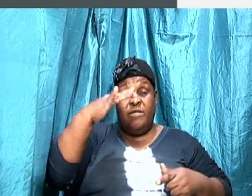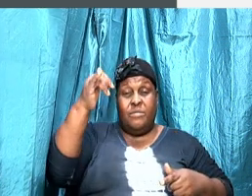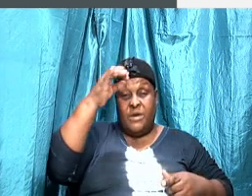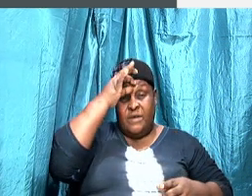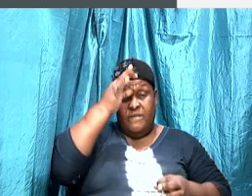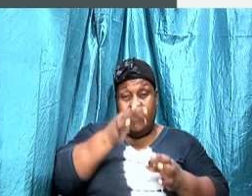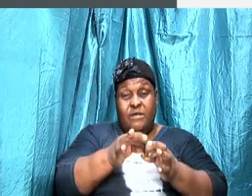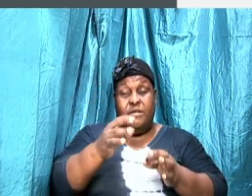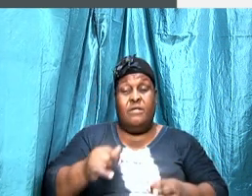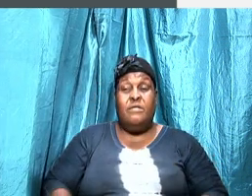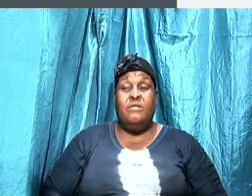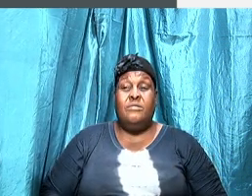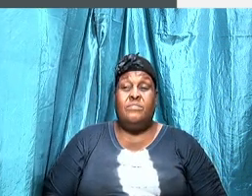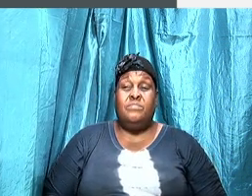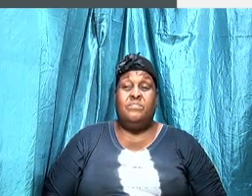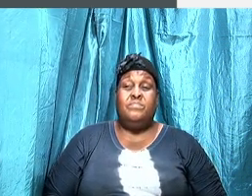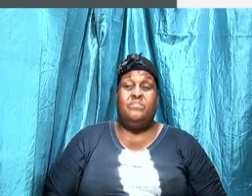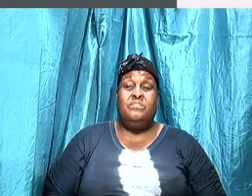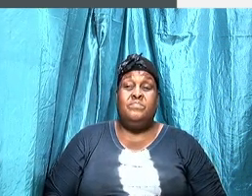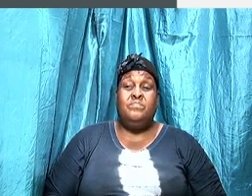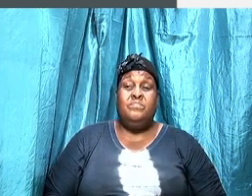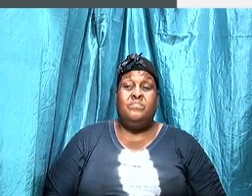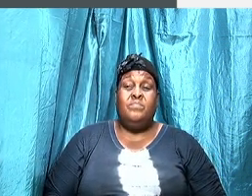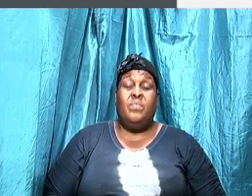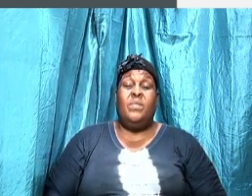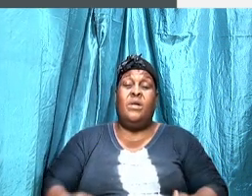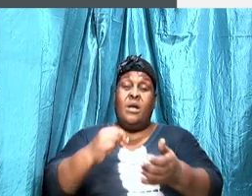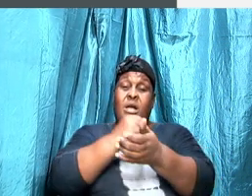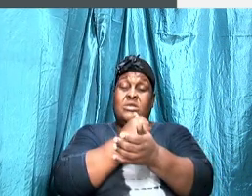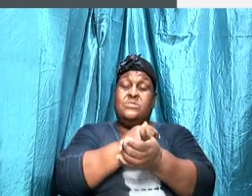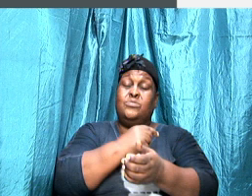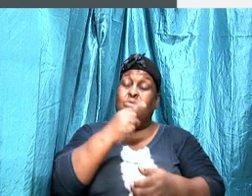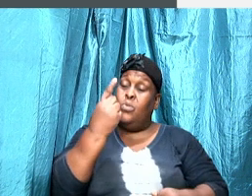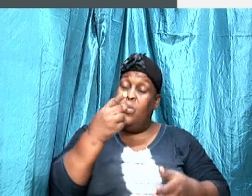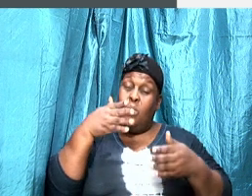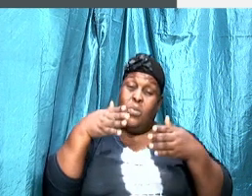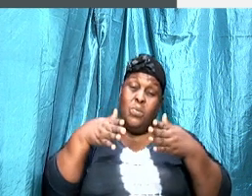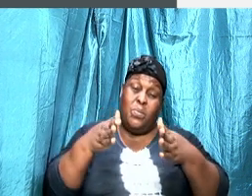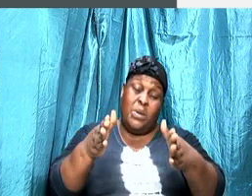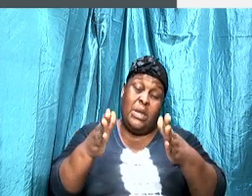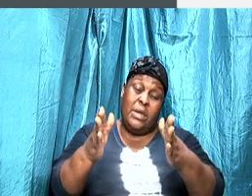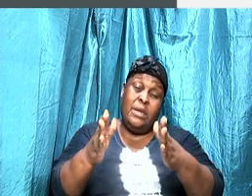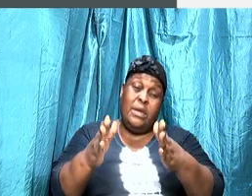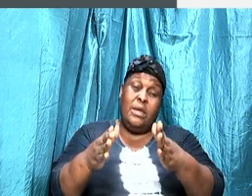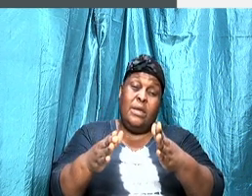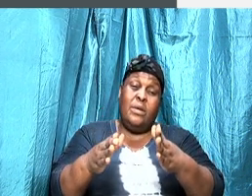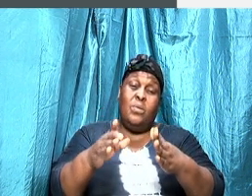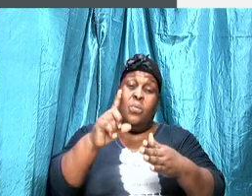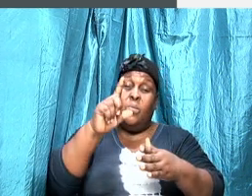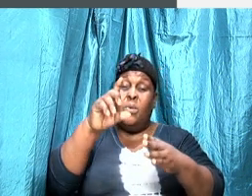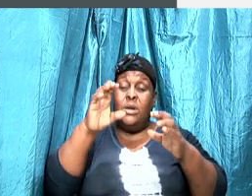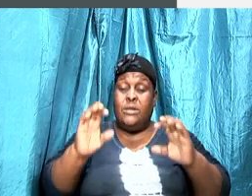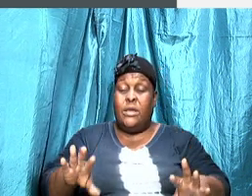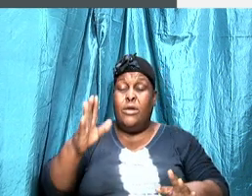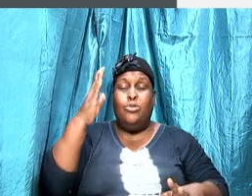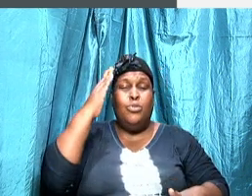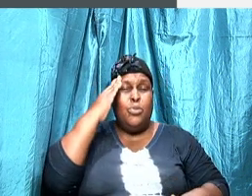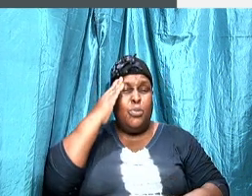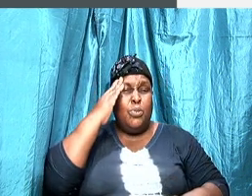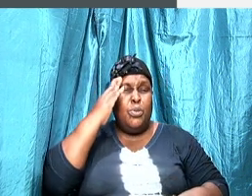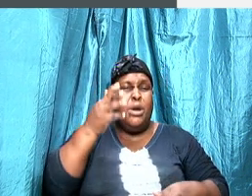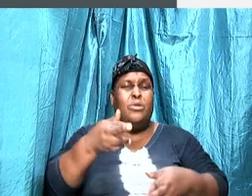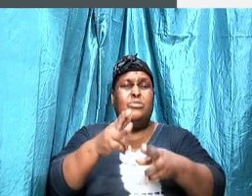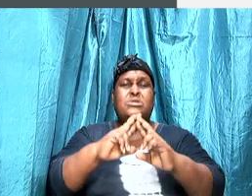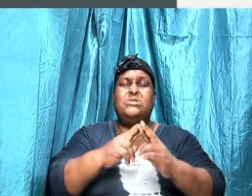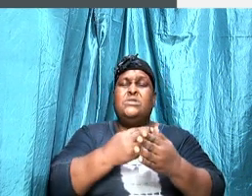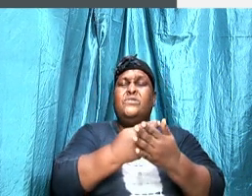So the gospel is the only way, as I said before, the gospel is the only way one can know and obtain